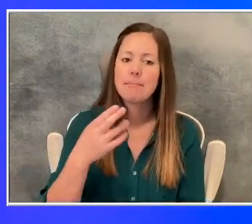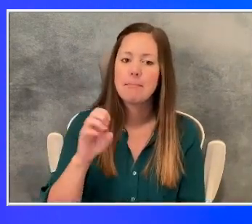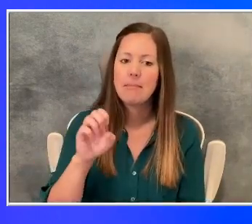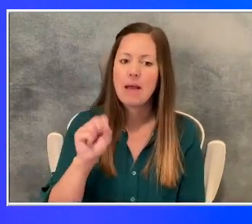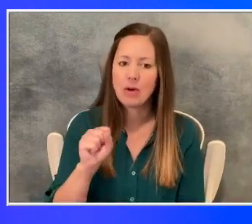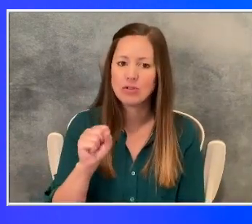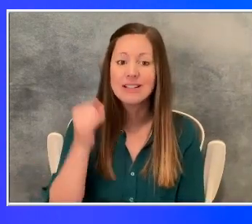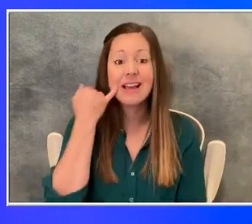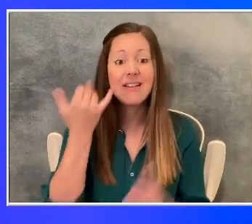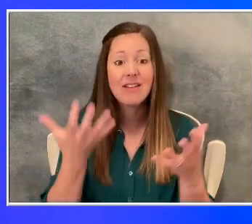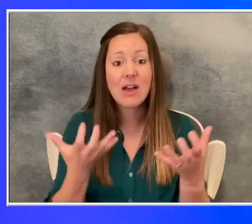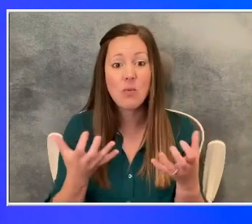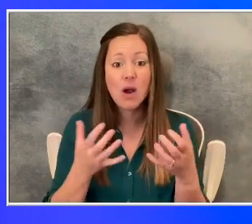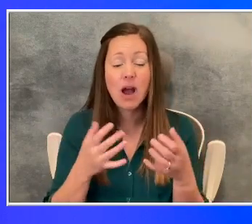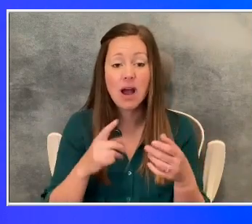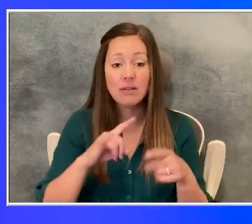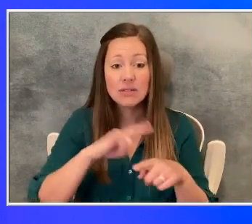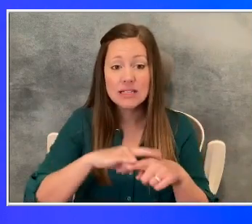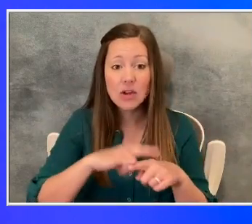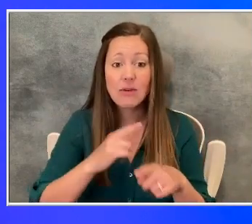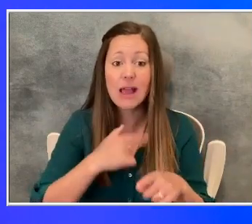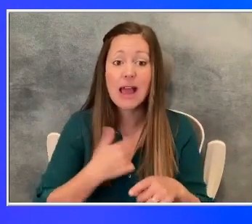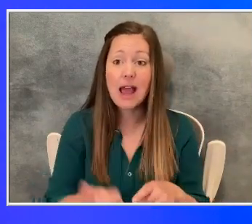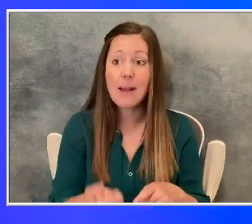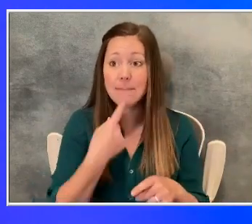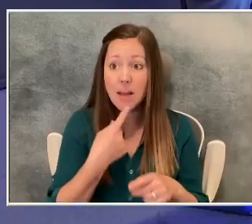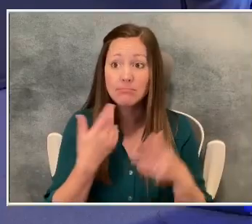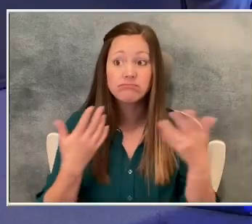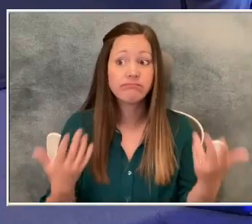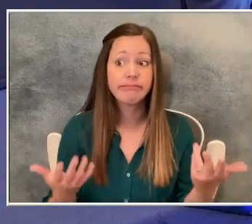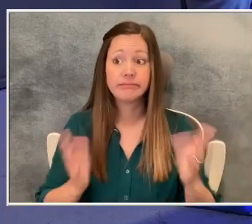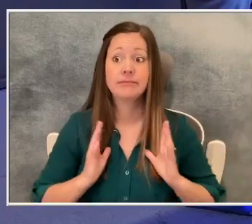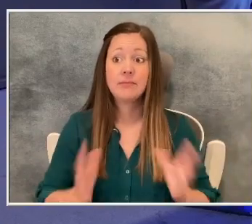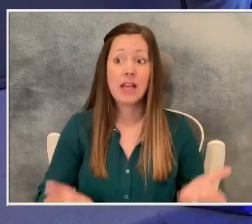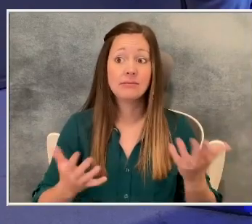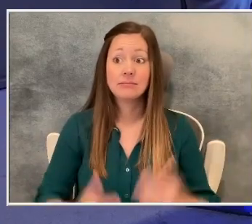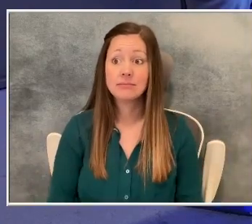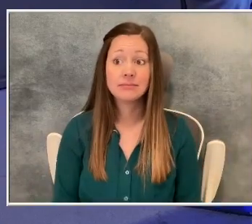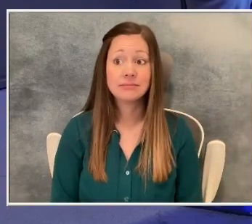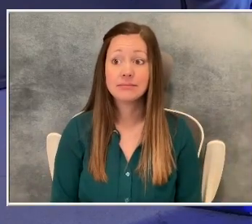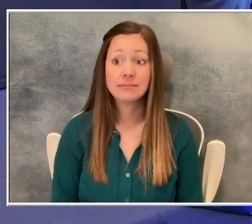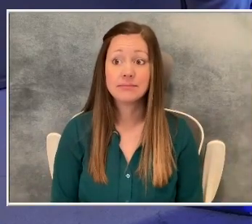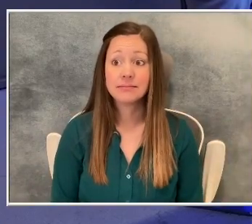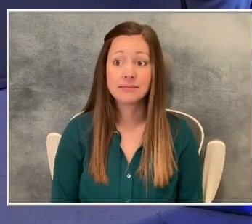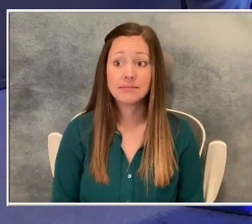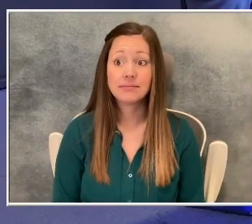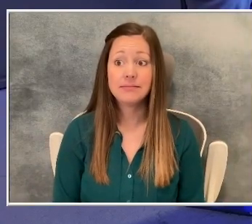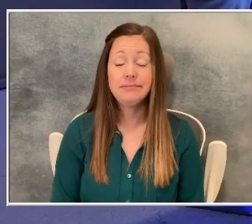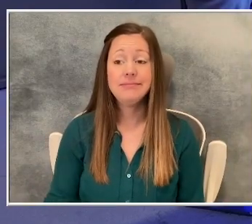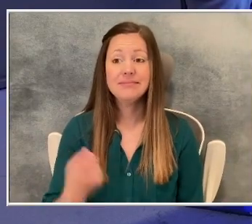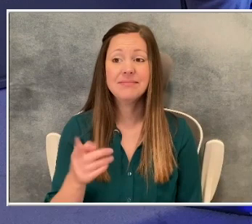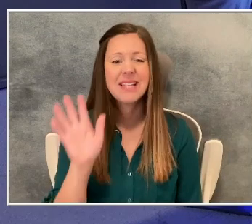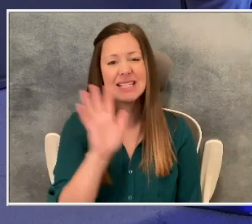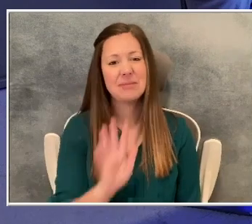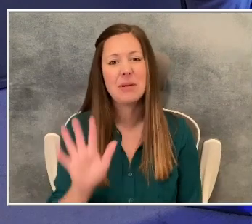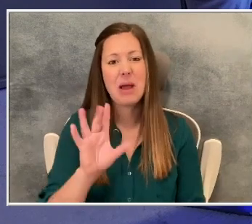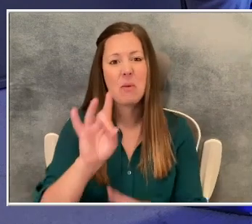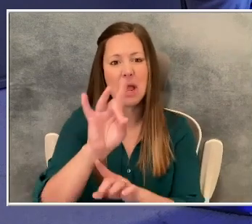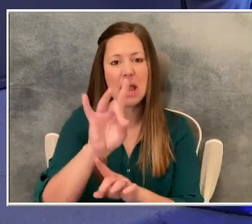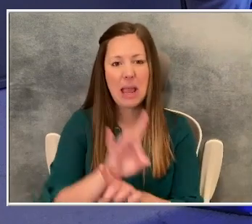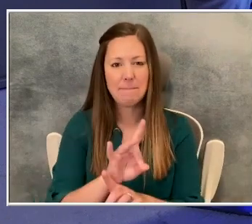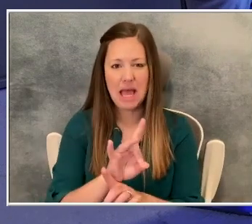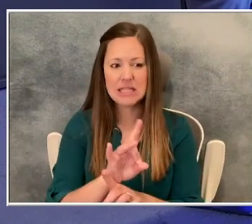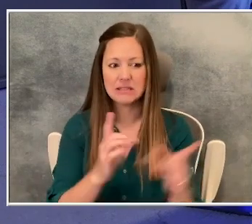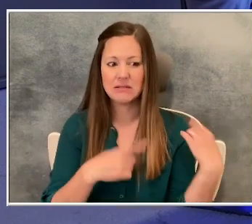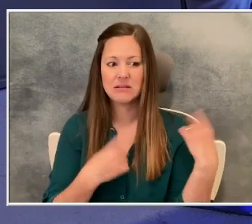cigarette, I pop it in my mouth, I'm good. Okay, excellent. Now, it's been about 8 months to the surgery, so it sounds